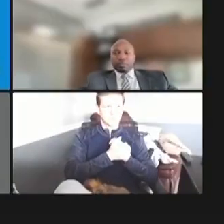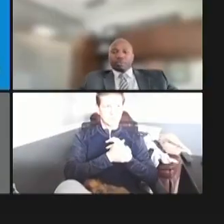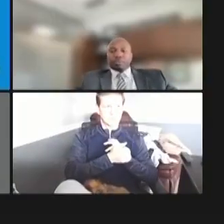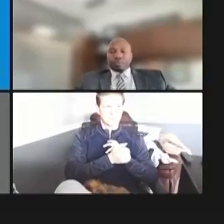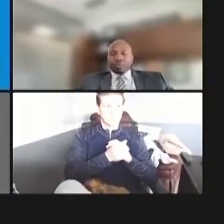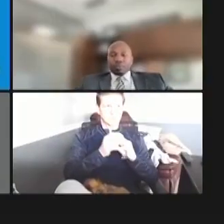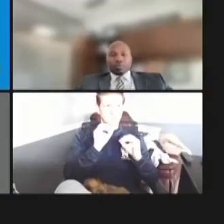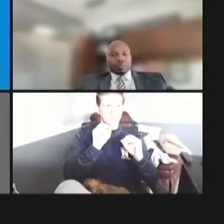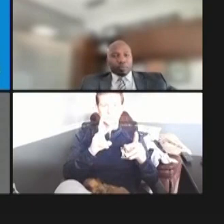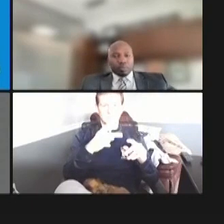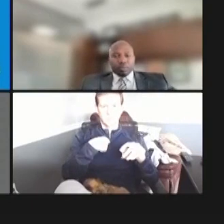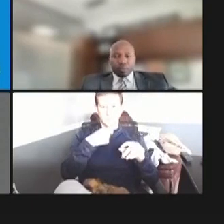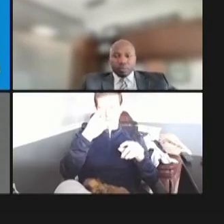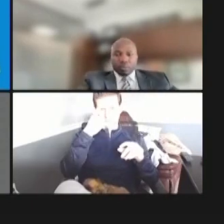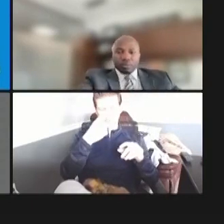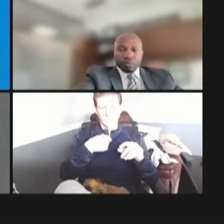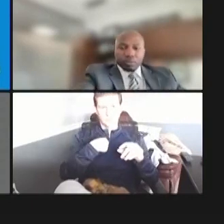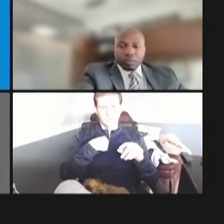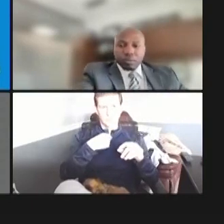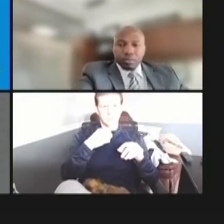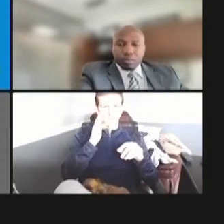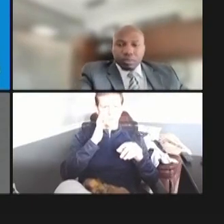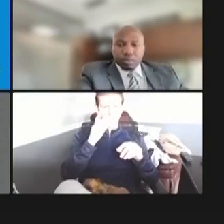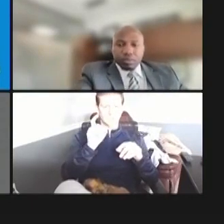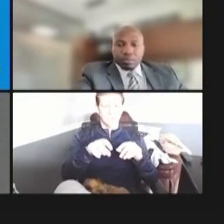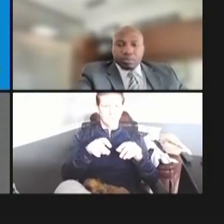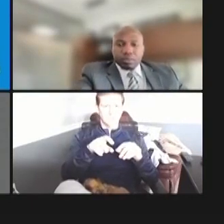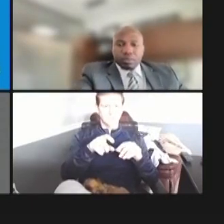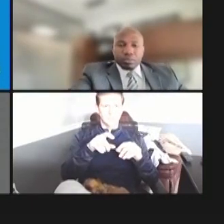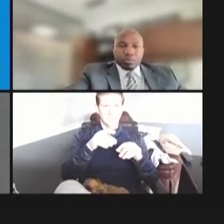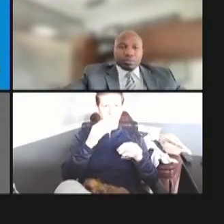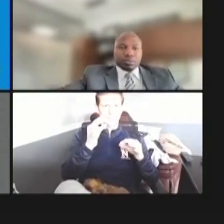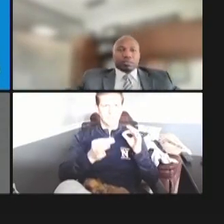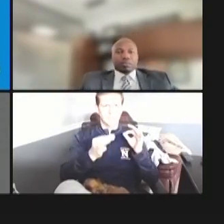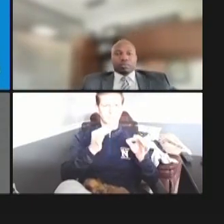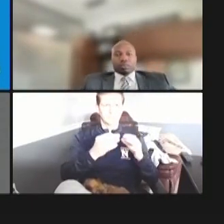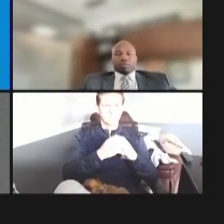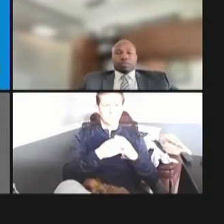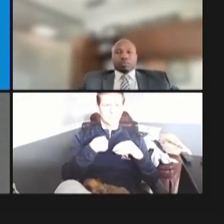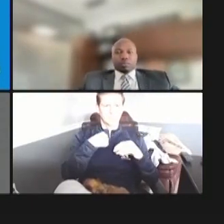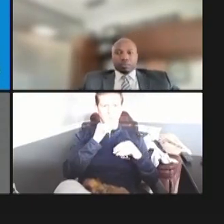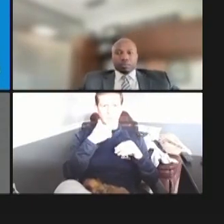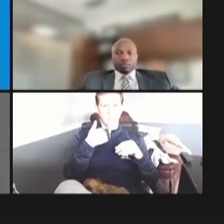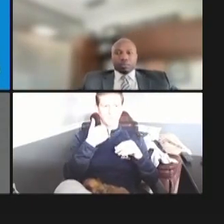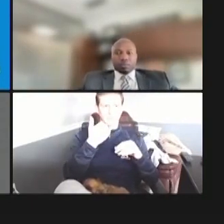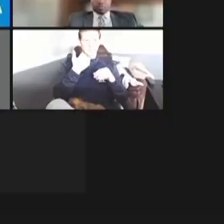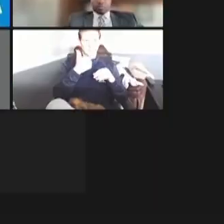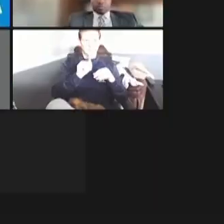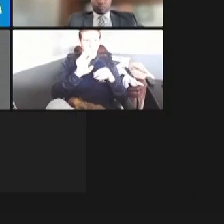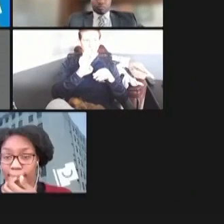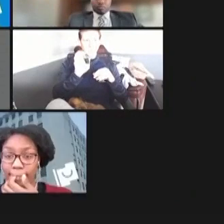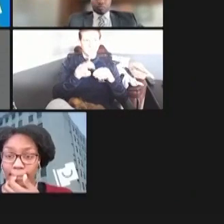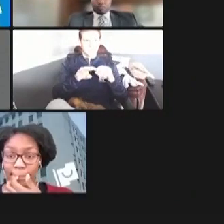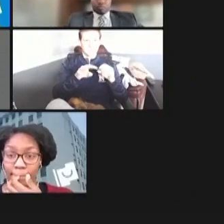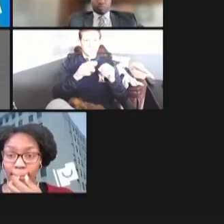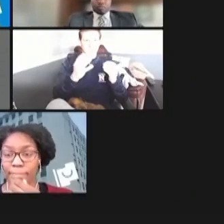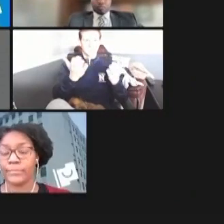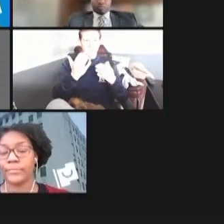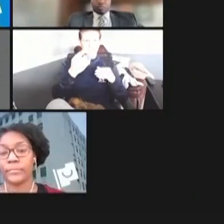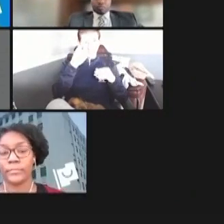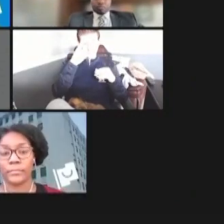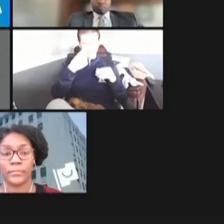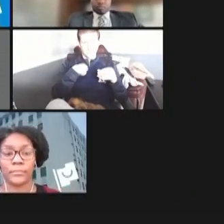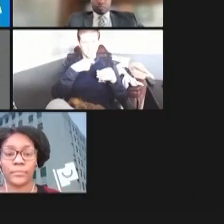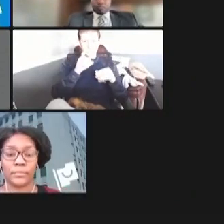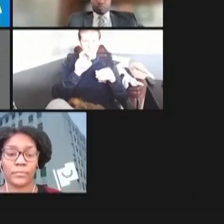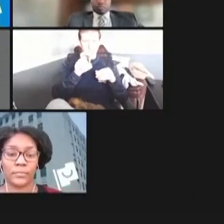Okay, so I believe that we're going to need, if we don't have any other questions here, I think we might need,